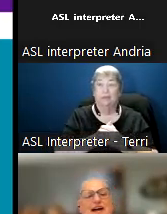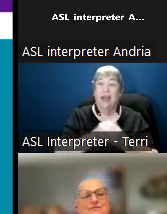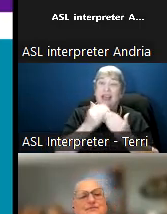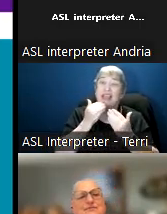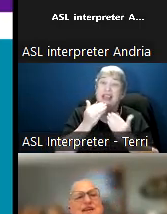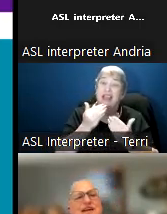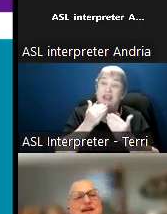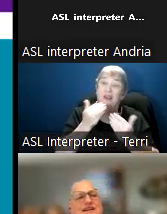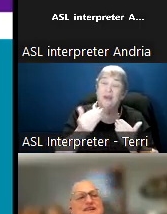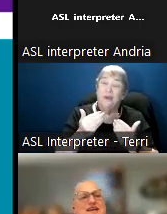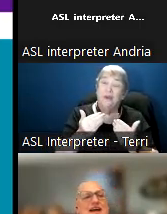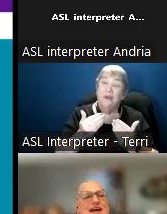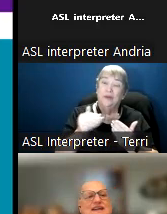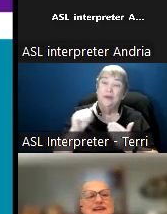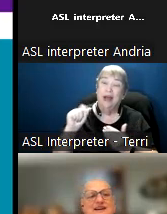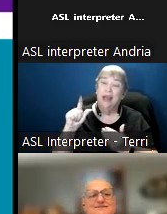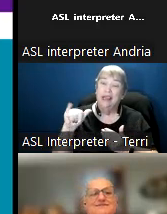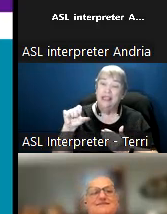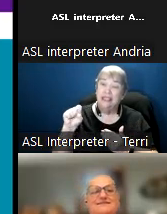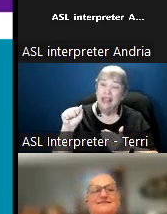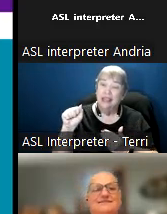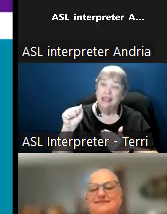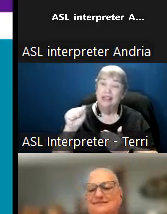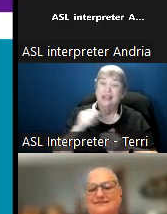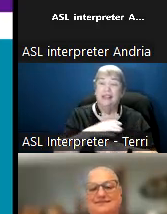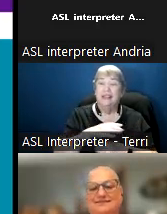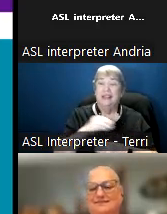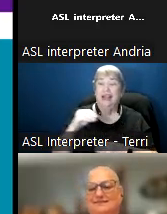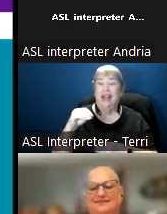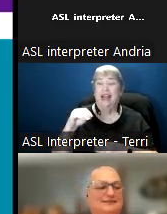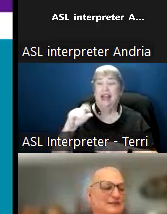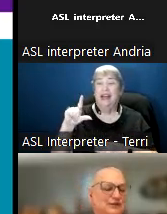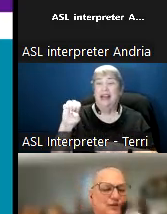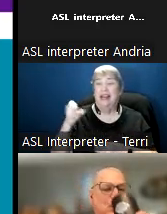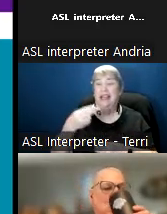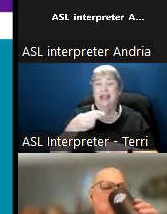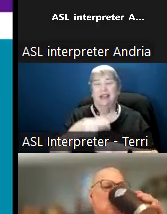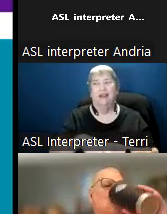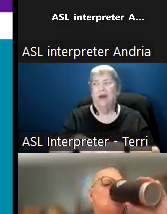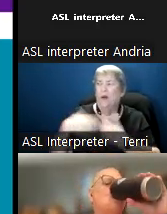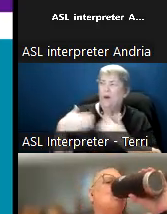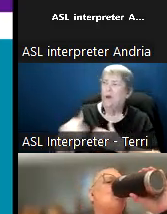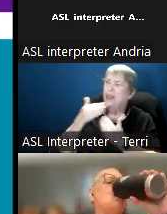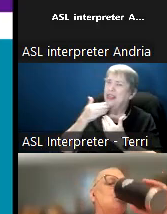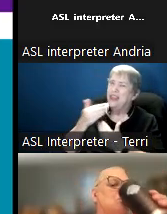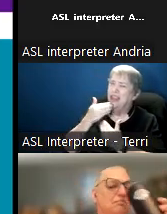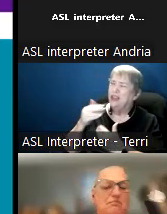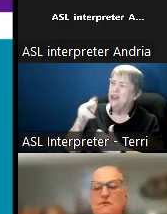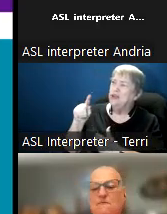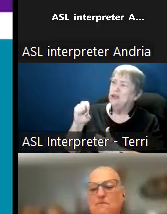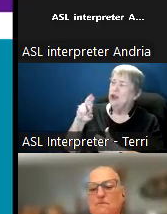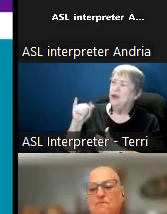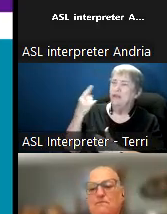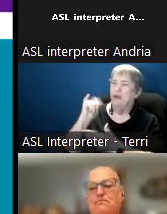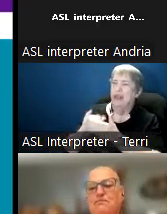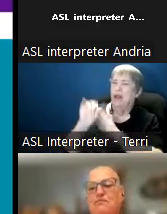you, Alyssa and Leah. Thank you, Tony, for that wonderful presentation. I would like to